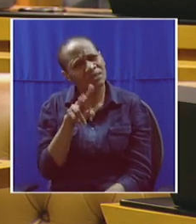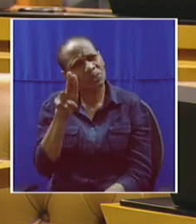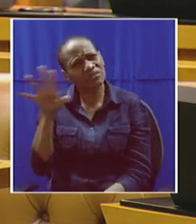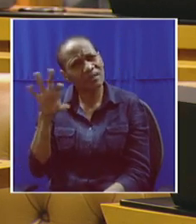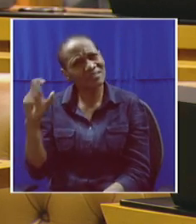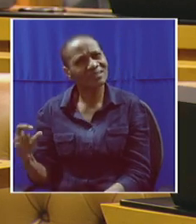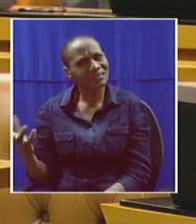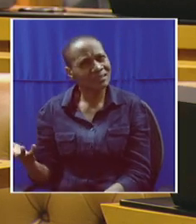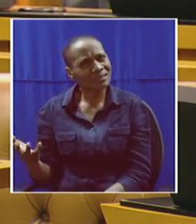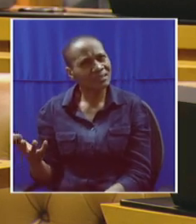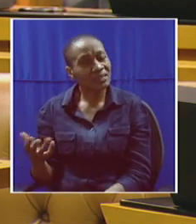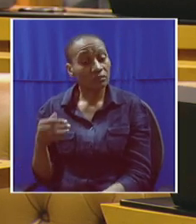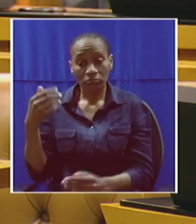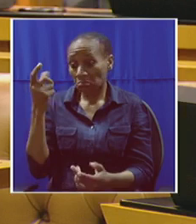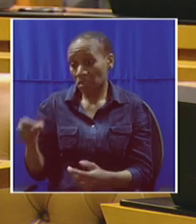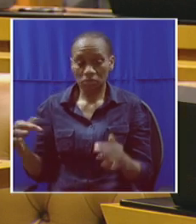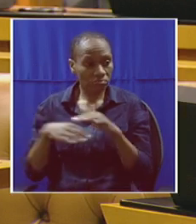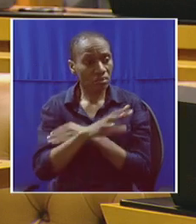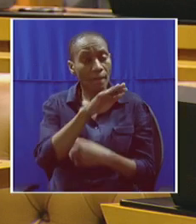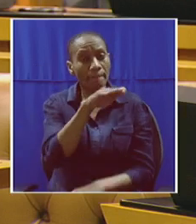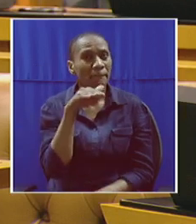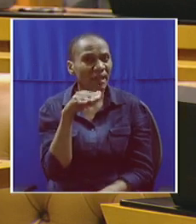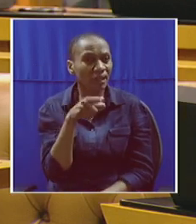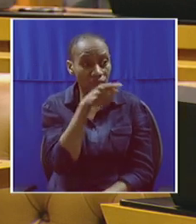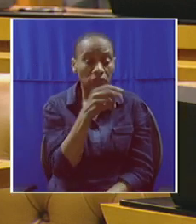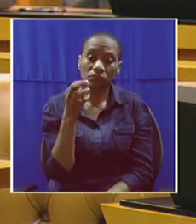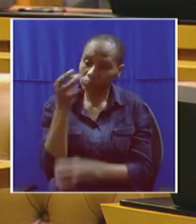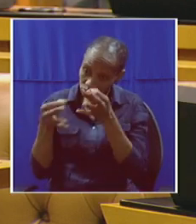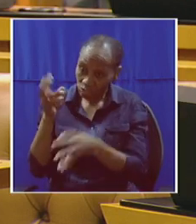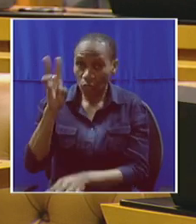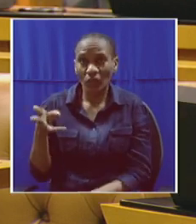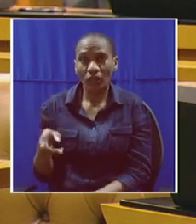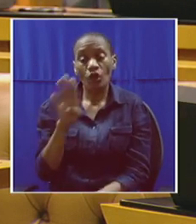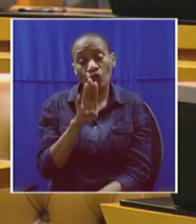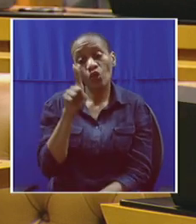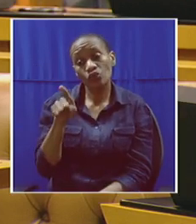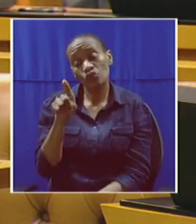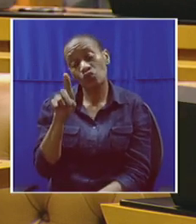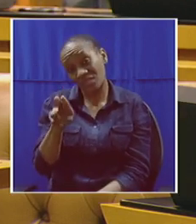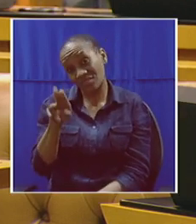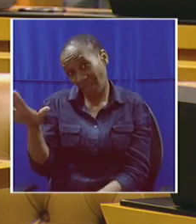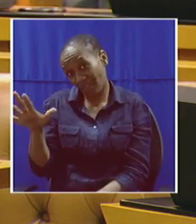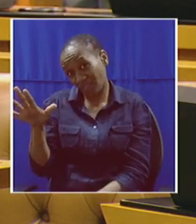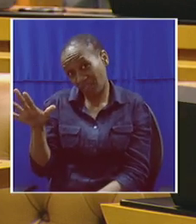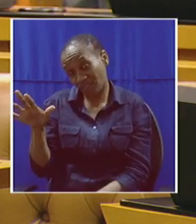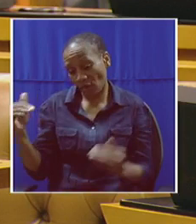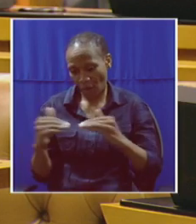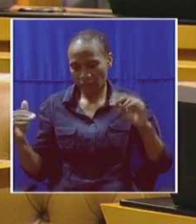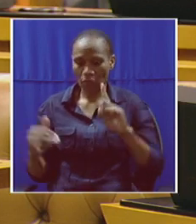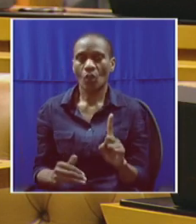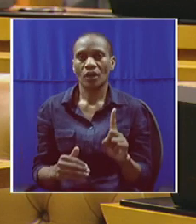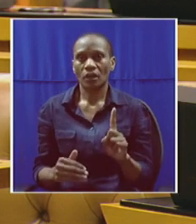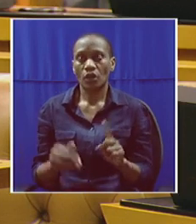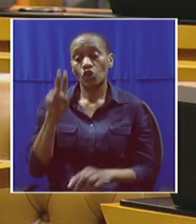not a wrong one go to the banks they will tell you we're paying 425 for round one